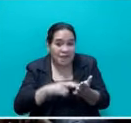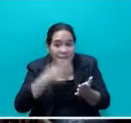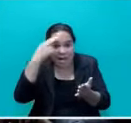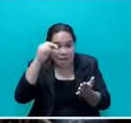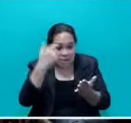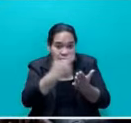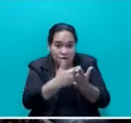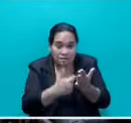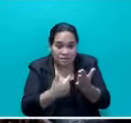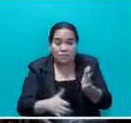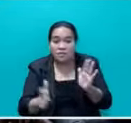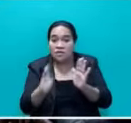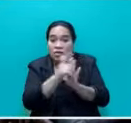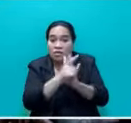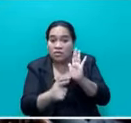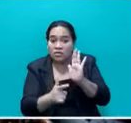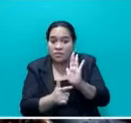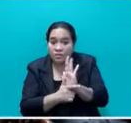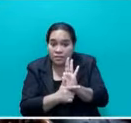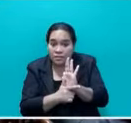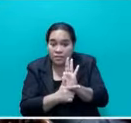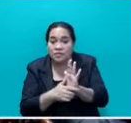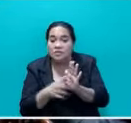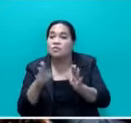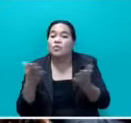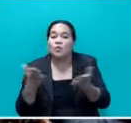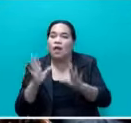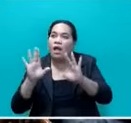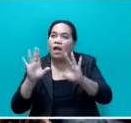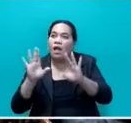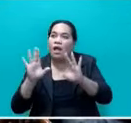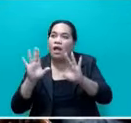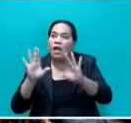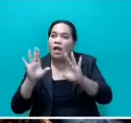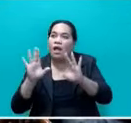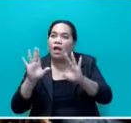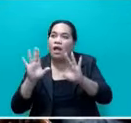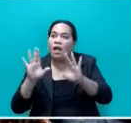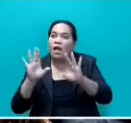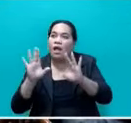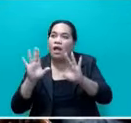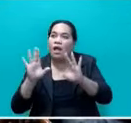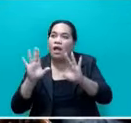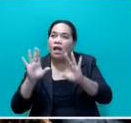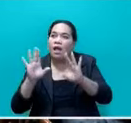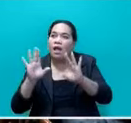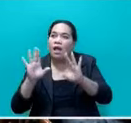this law is essentially predicated on the Australian and New Zealand system.